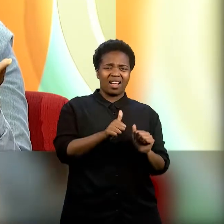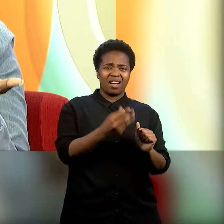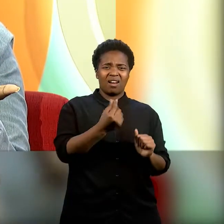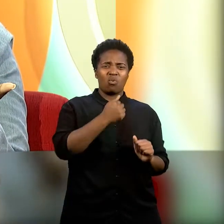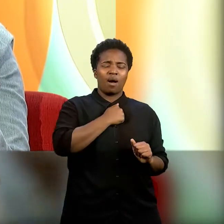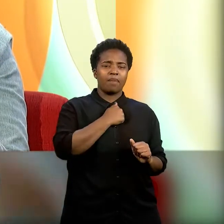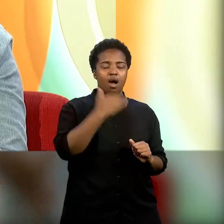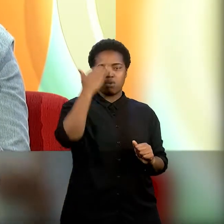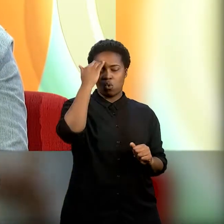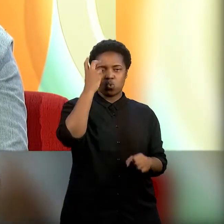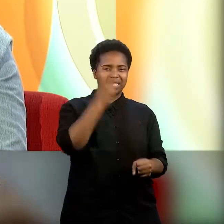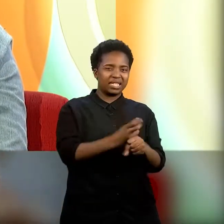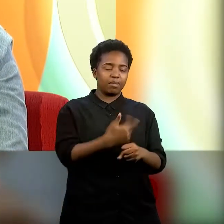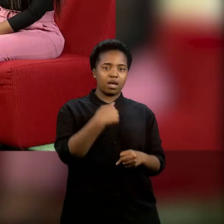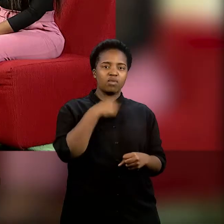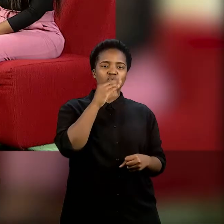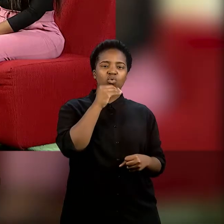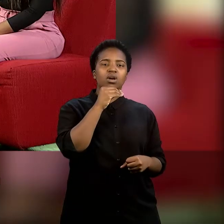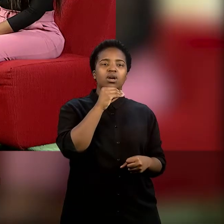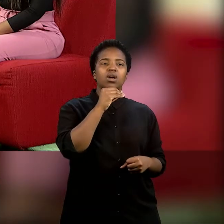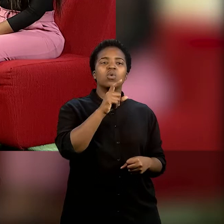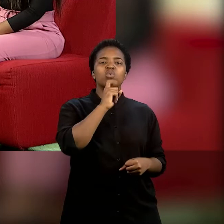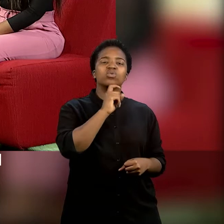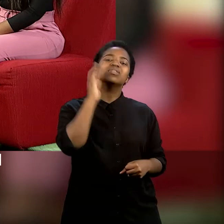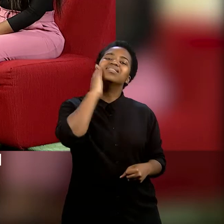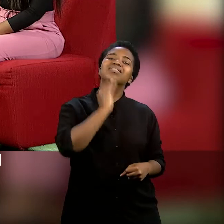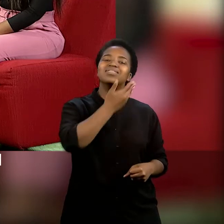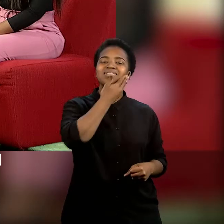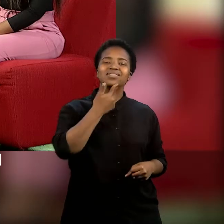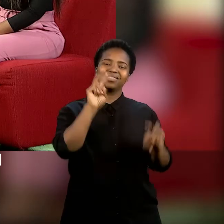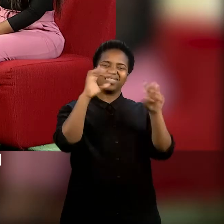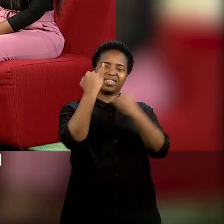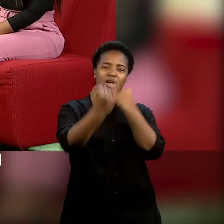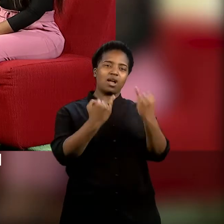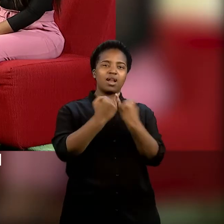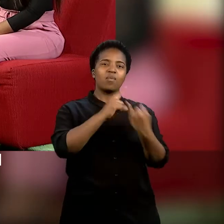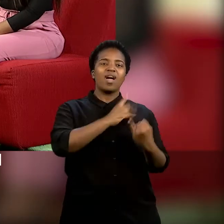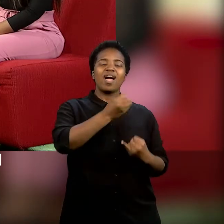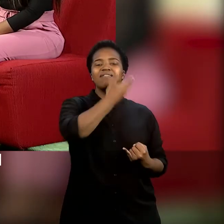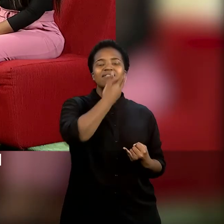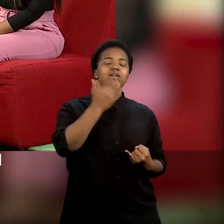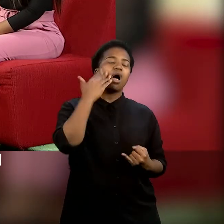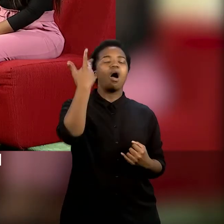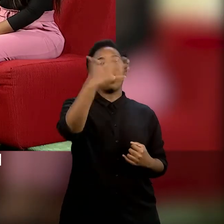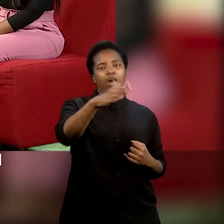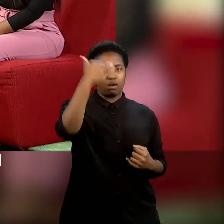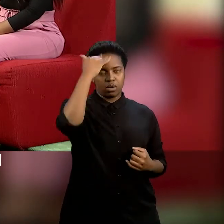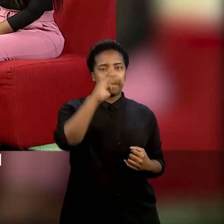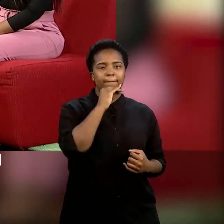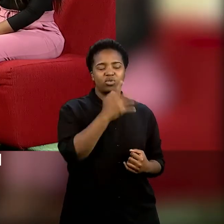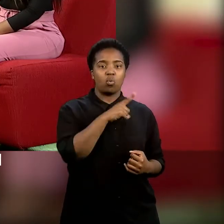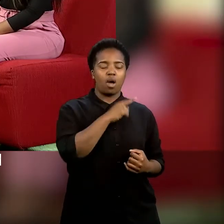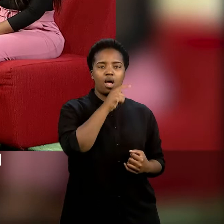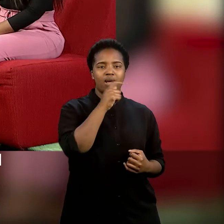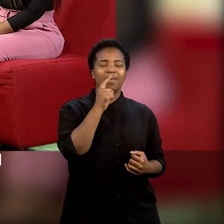I have my younger brother. I know if we talking about my younger brother, he'll go like this because my brother has beard. Okay. And then I will understand